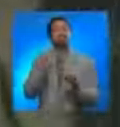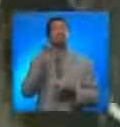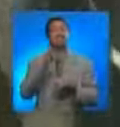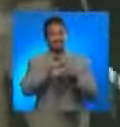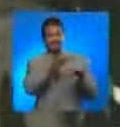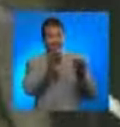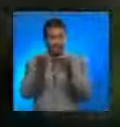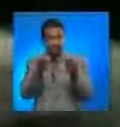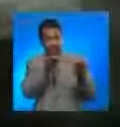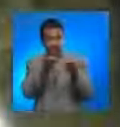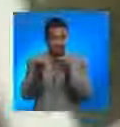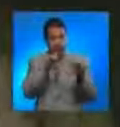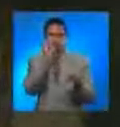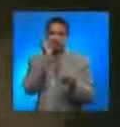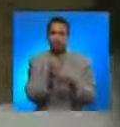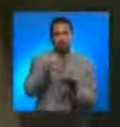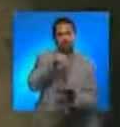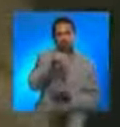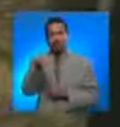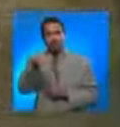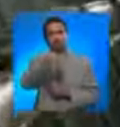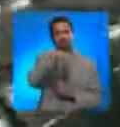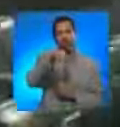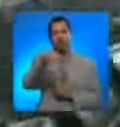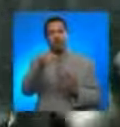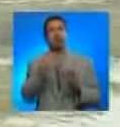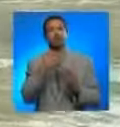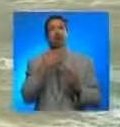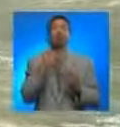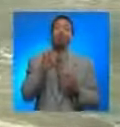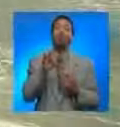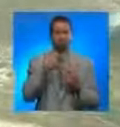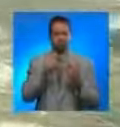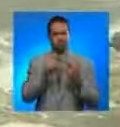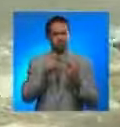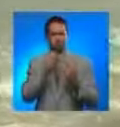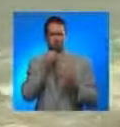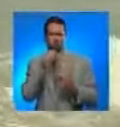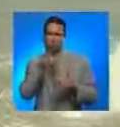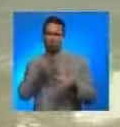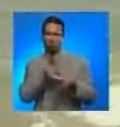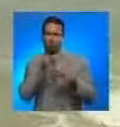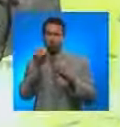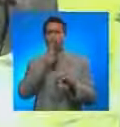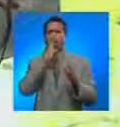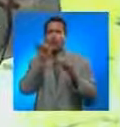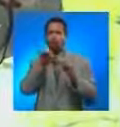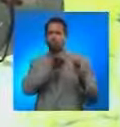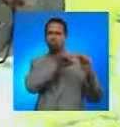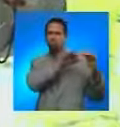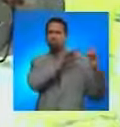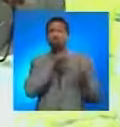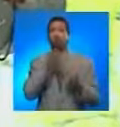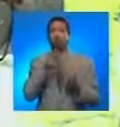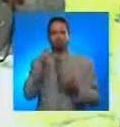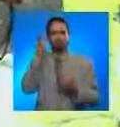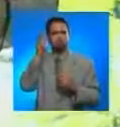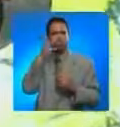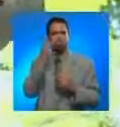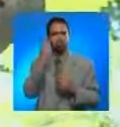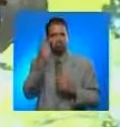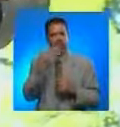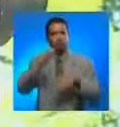the earthquake is so strong that it makes standing difficult, use the unusual behavior of ocean waters, or a tsunami warning